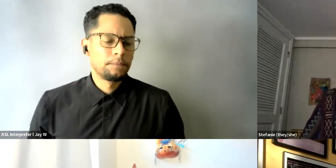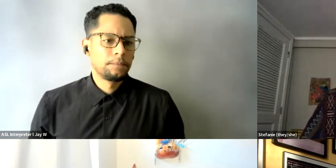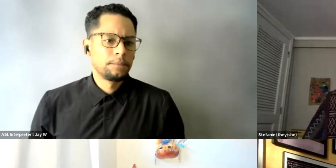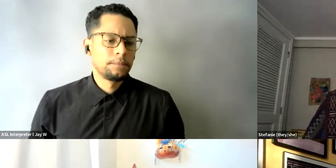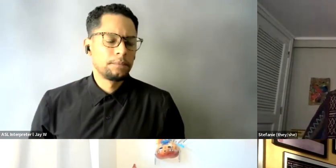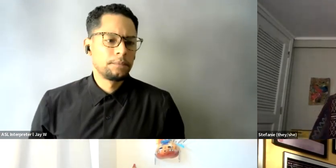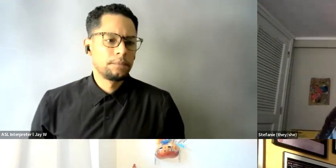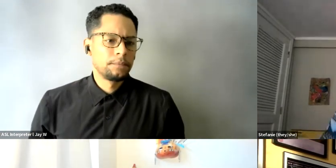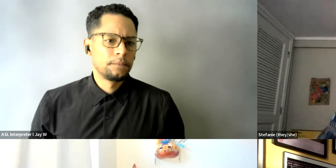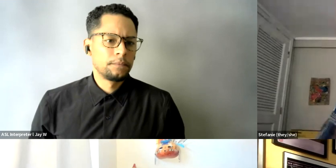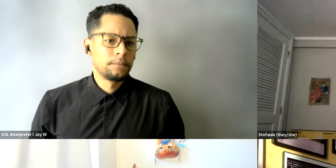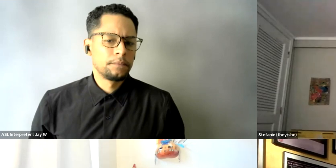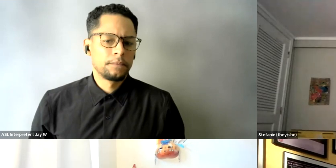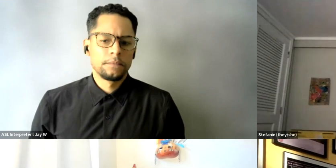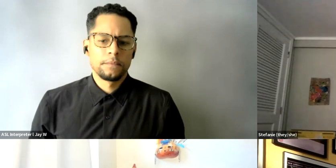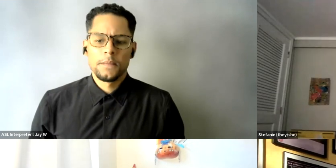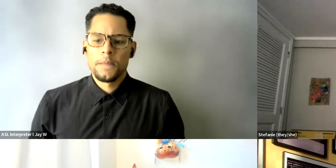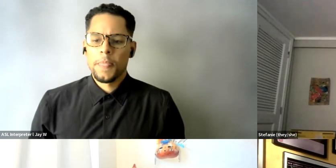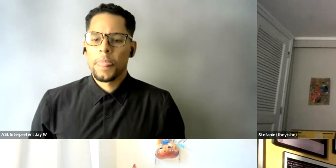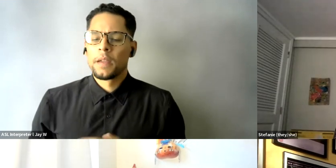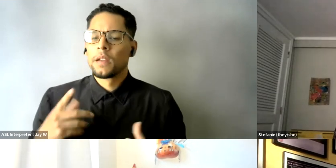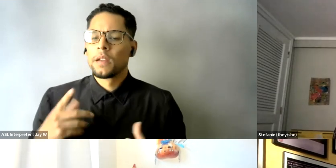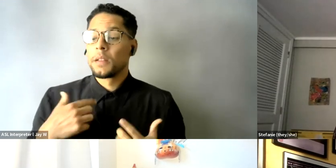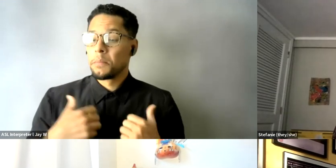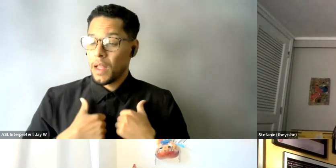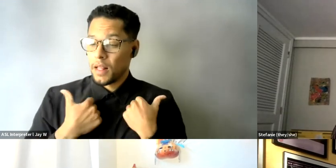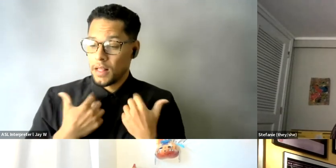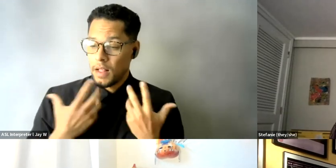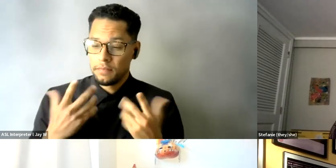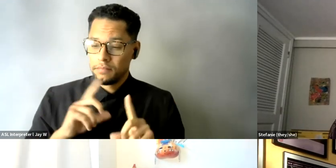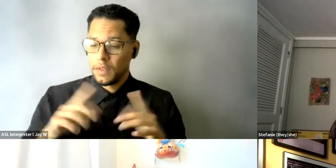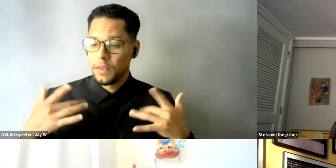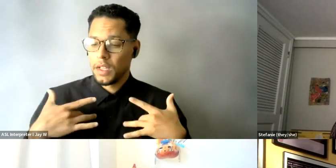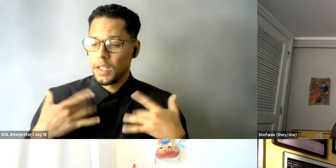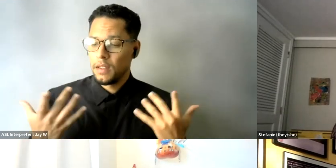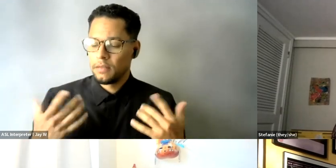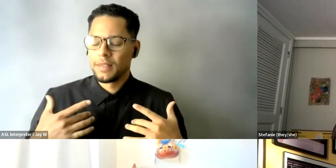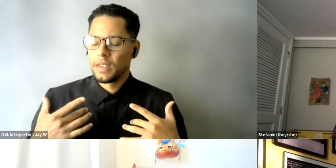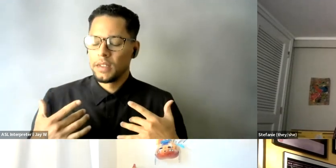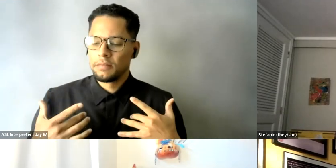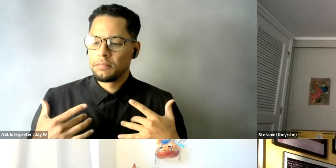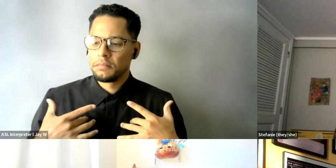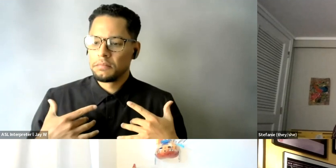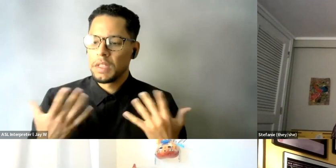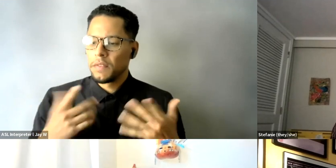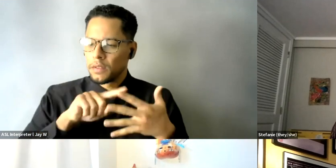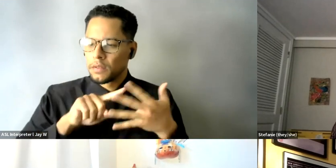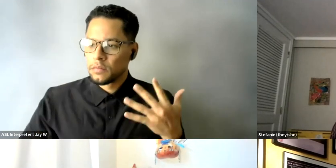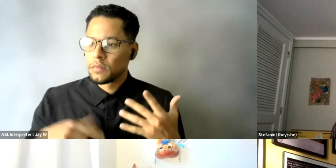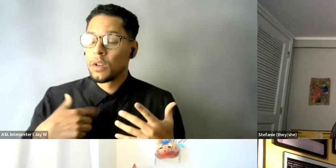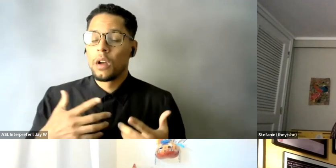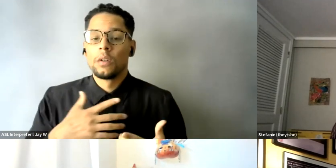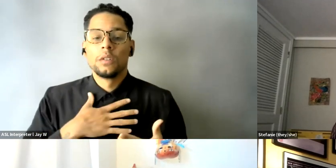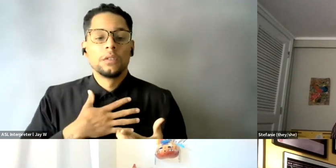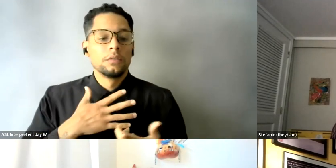a lot of events had happened in my life. I was involuntarily hospitalized, institutionalized.